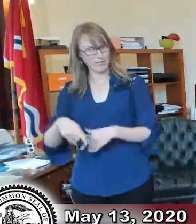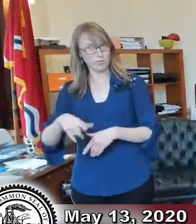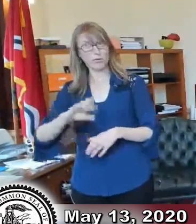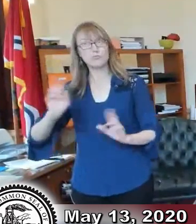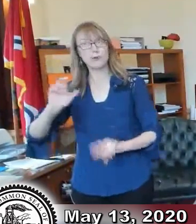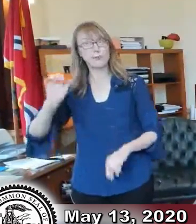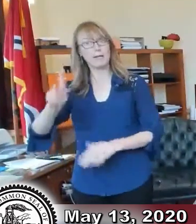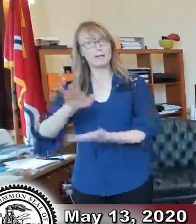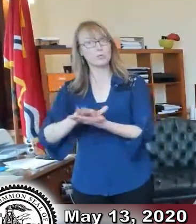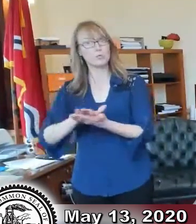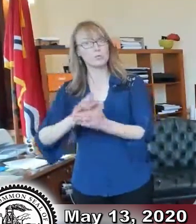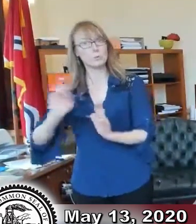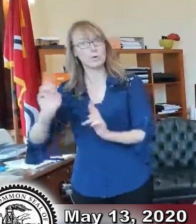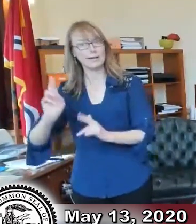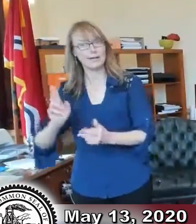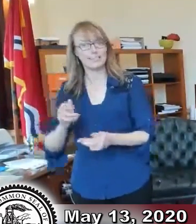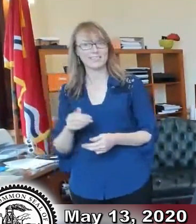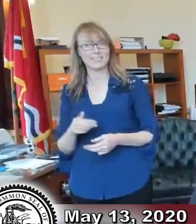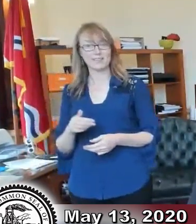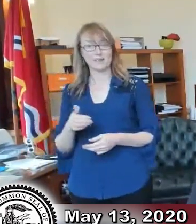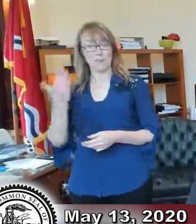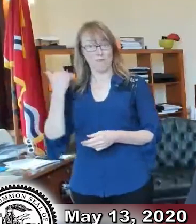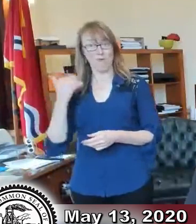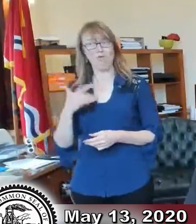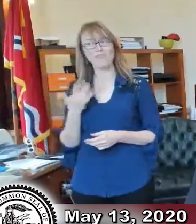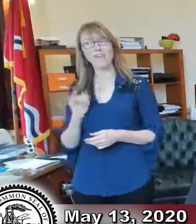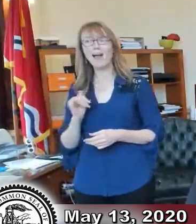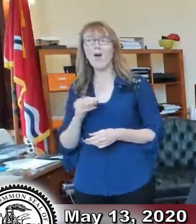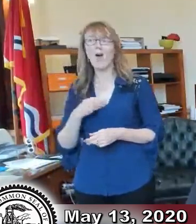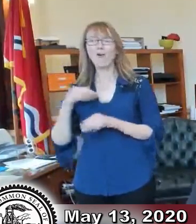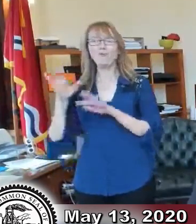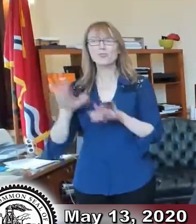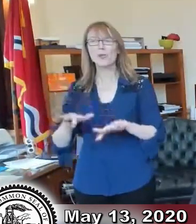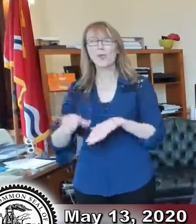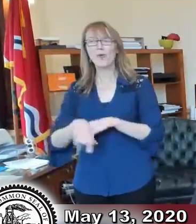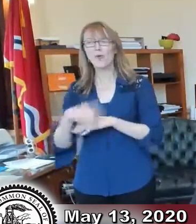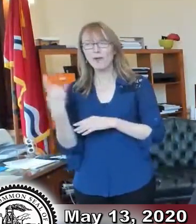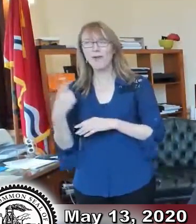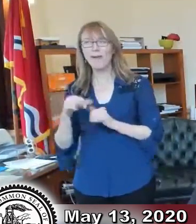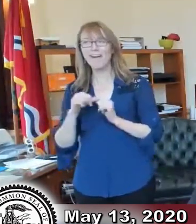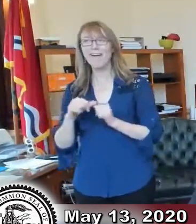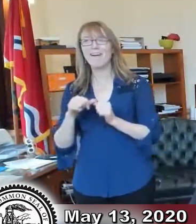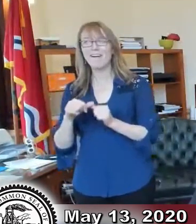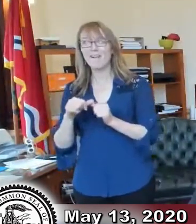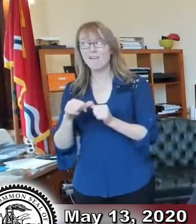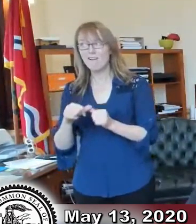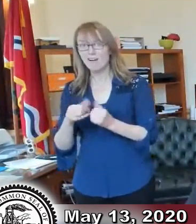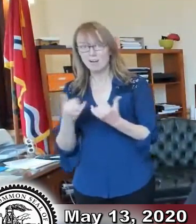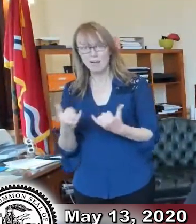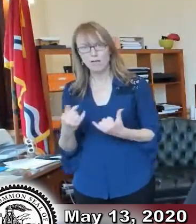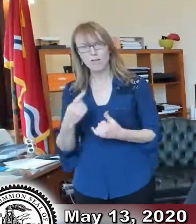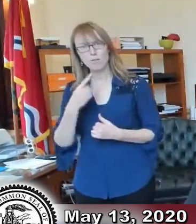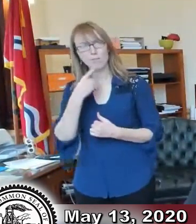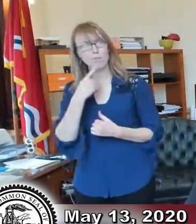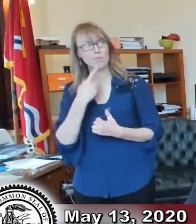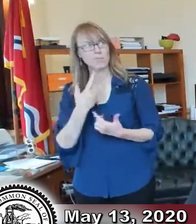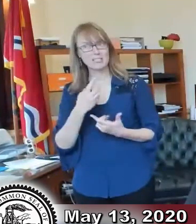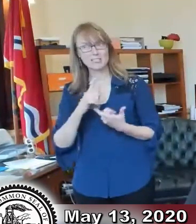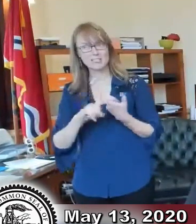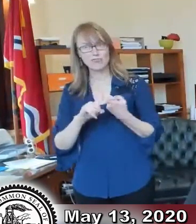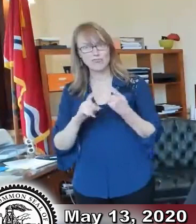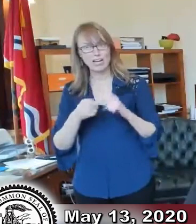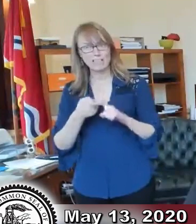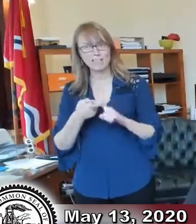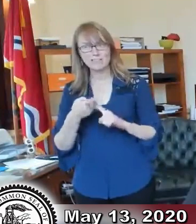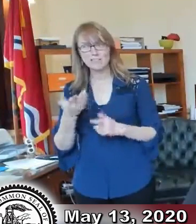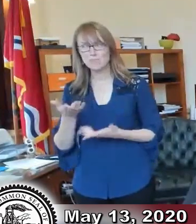snow days, but now they're missing their friends, and even doing work from home is a